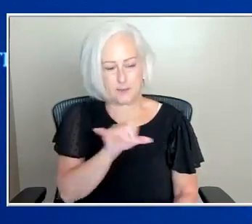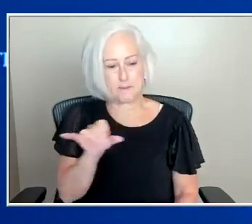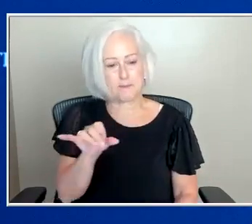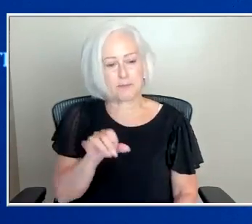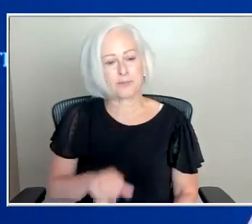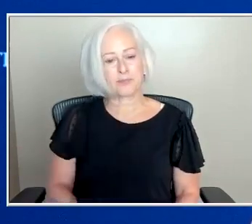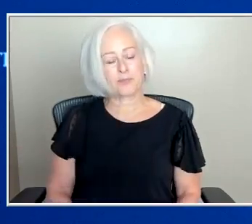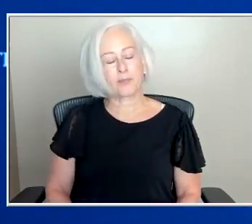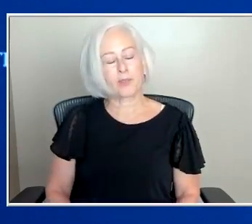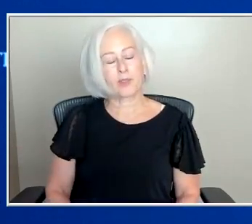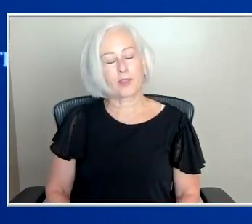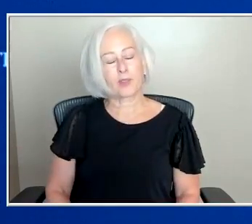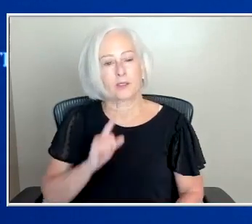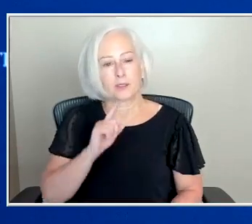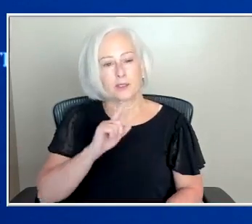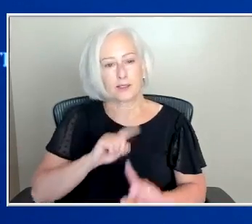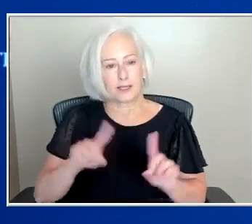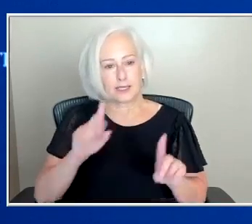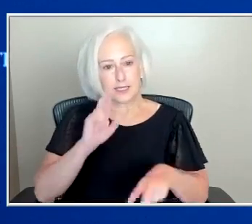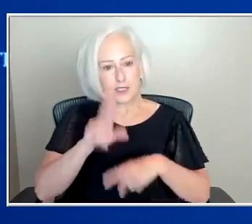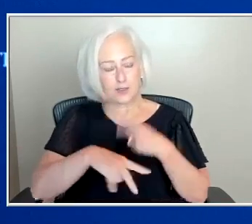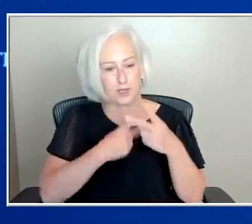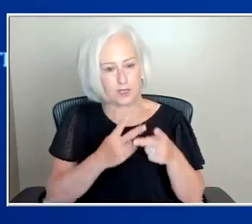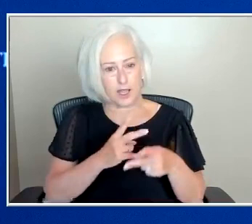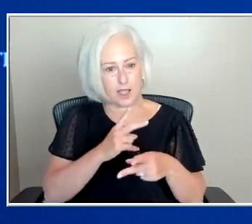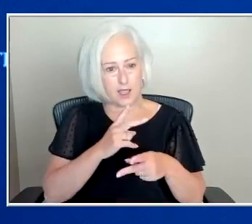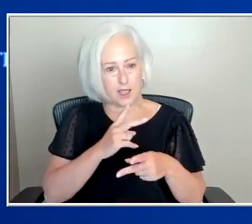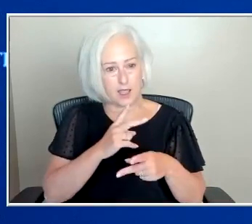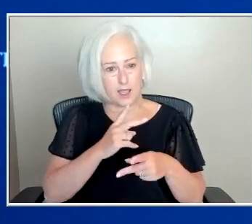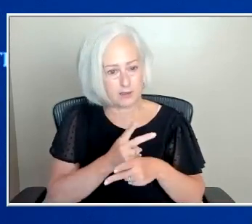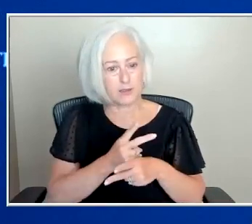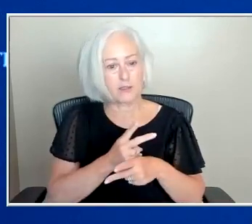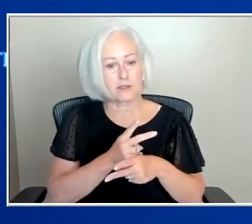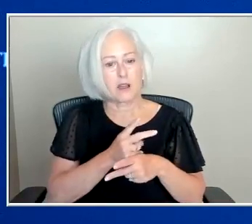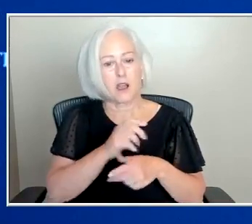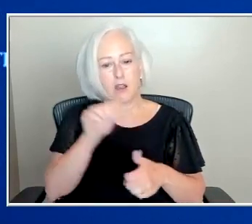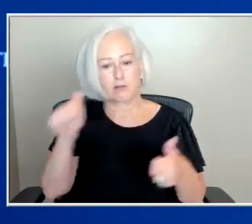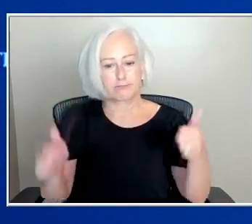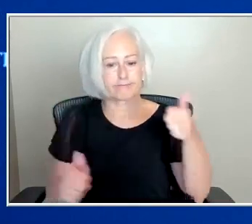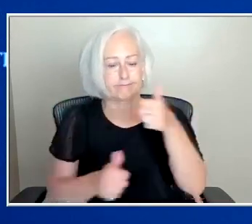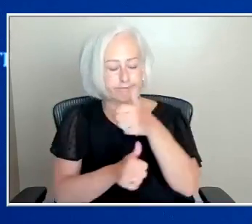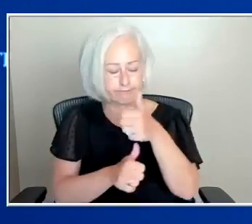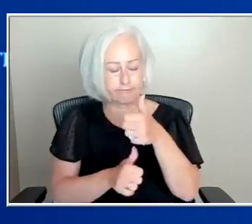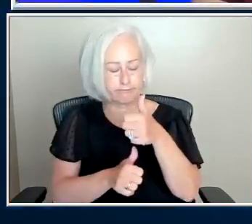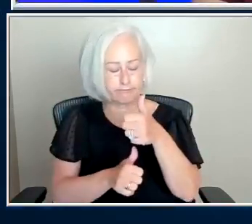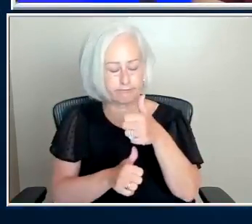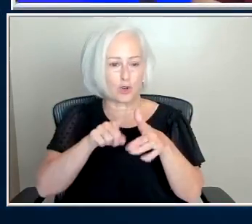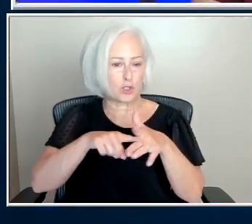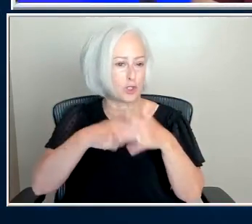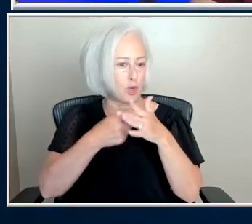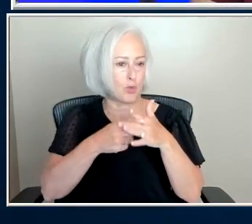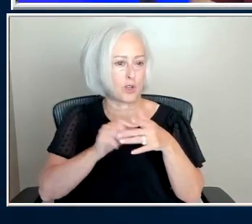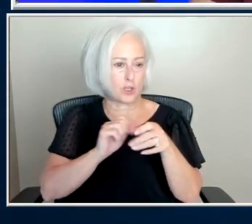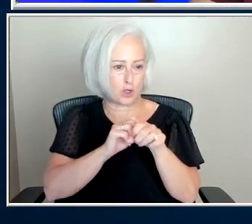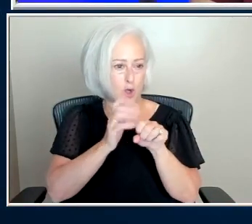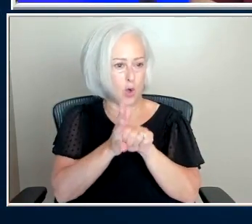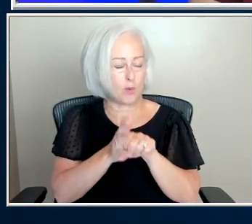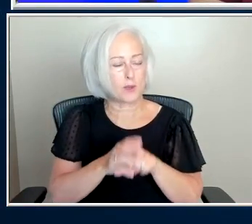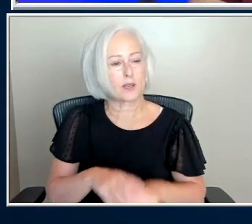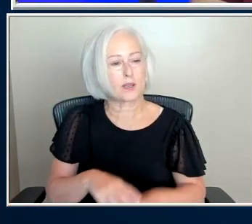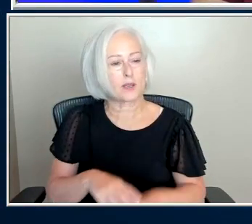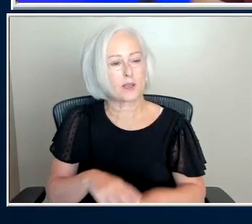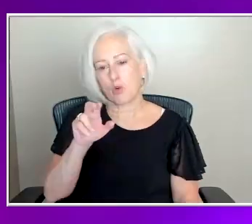variants so far are sub-lineages of that original Omicron variant as well. Any reporters with us today?